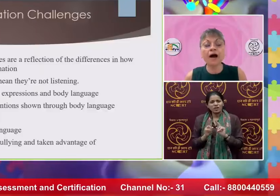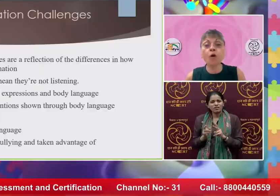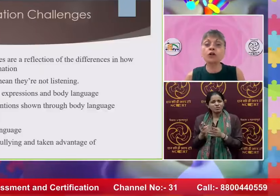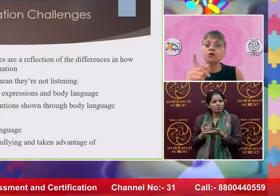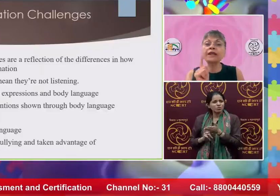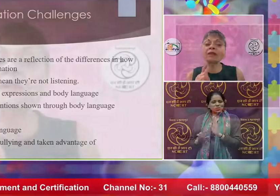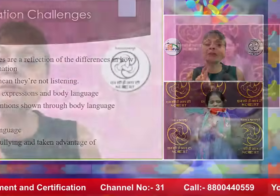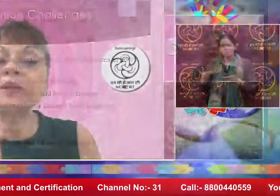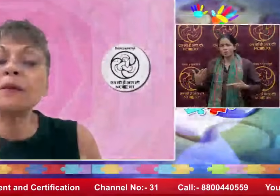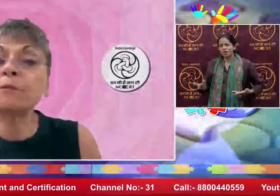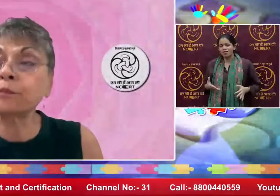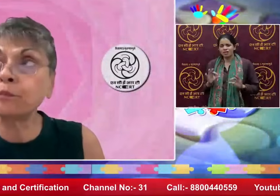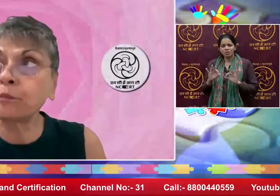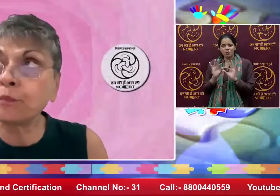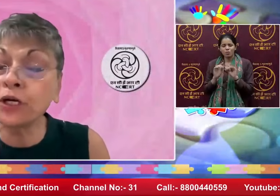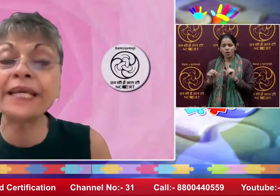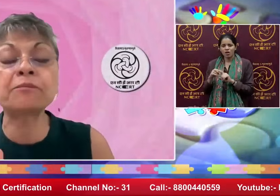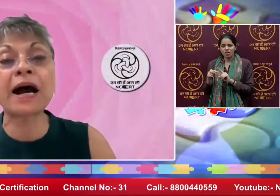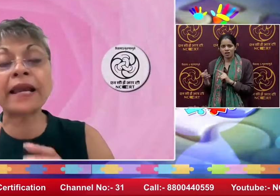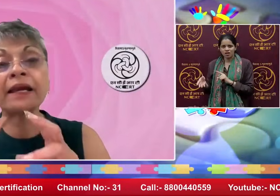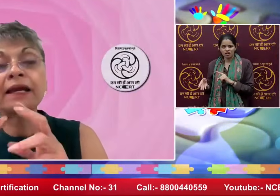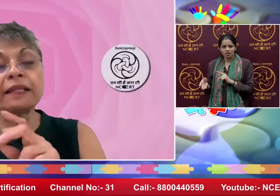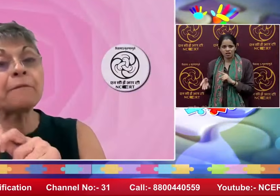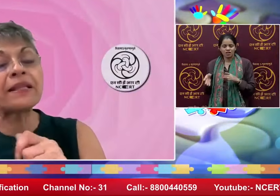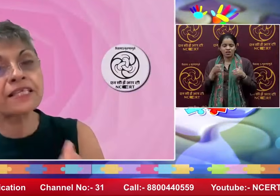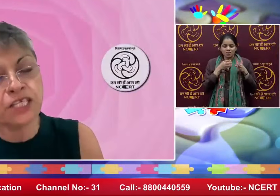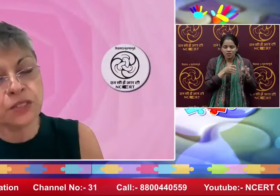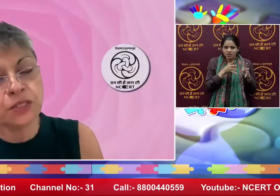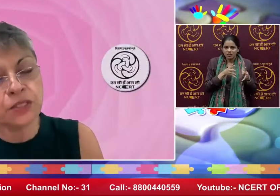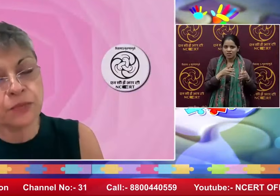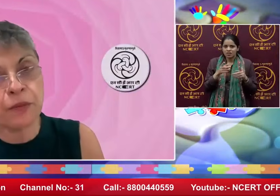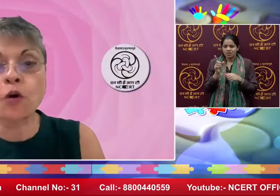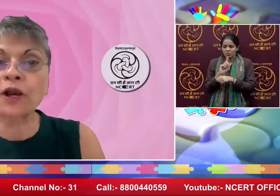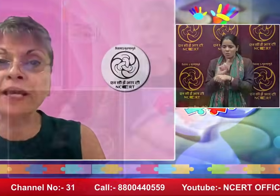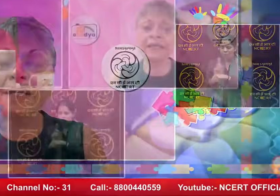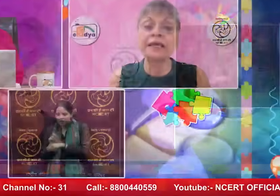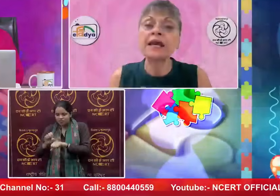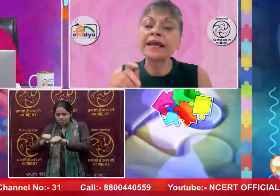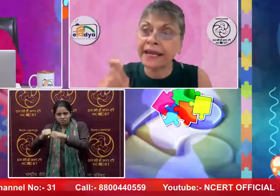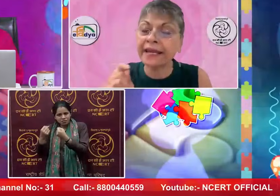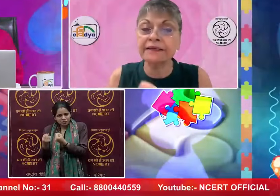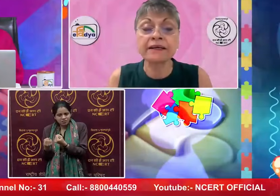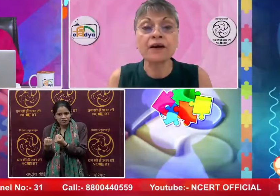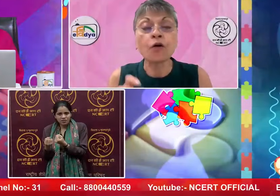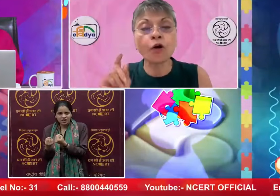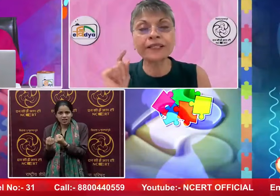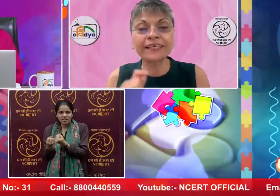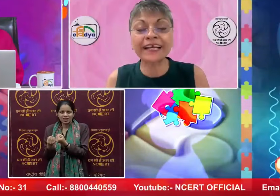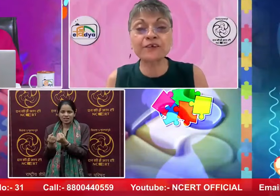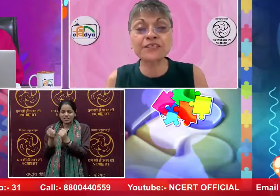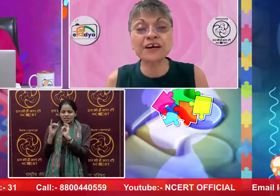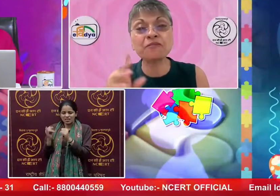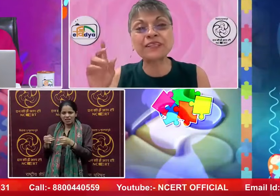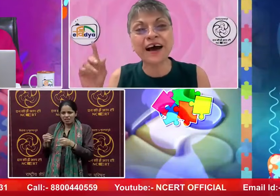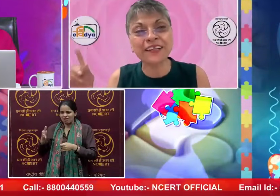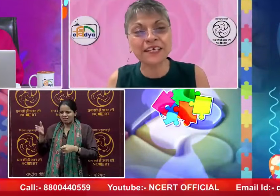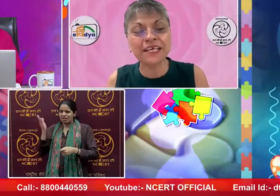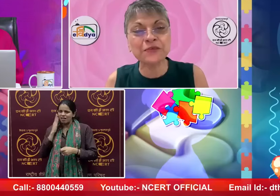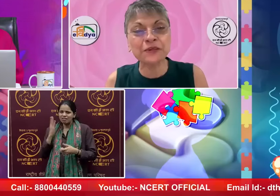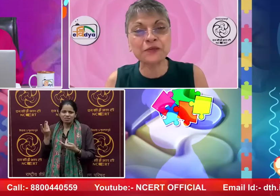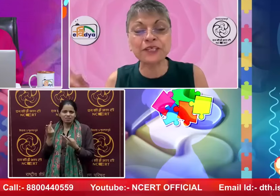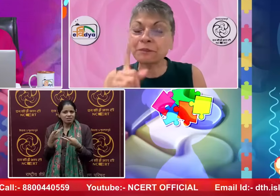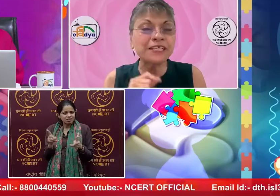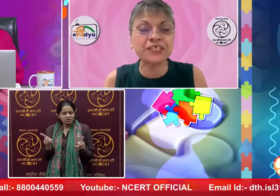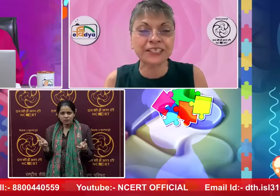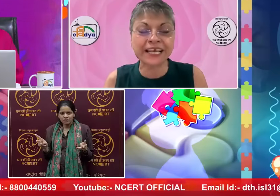Yeah. Also, they will be bullied by their pencils being broken, hit, all that kind of stuff. But the other